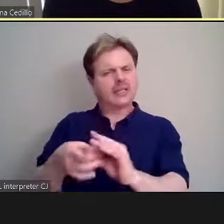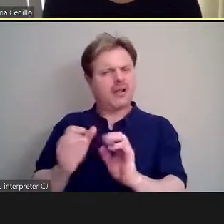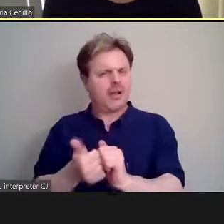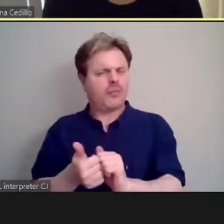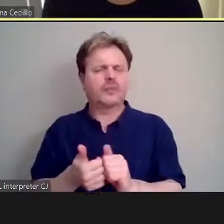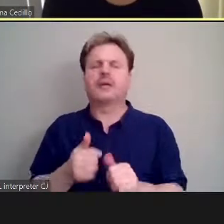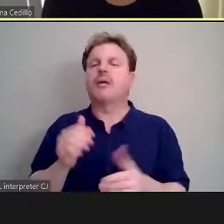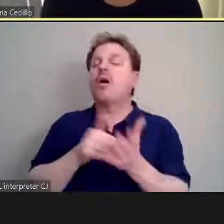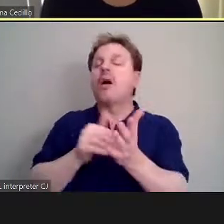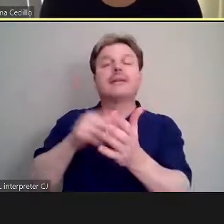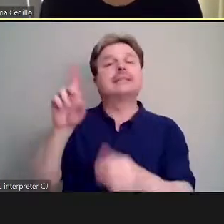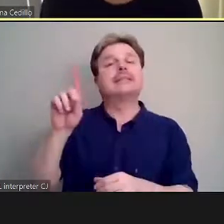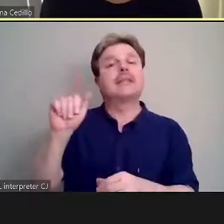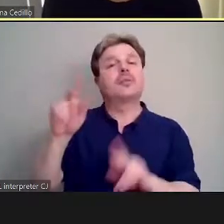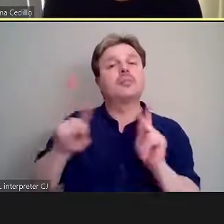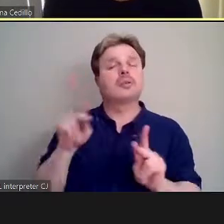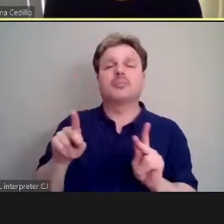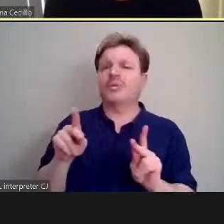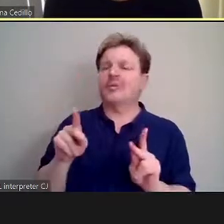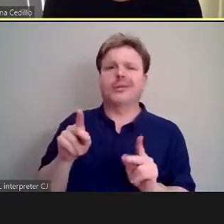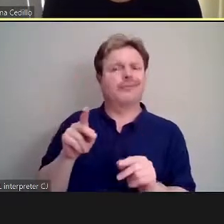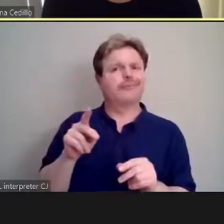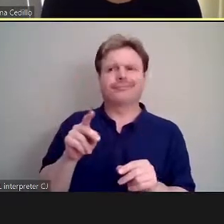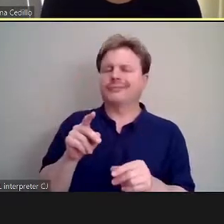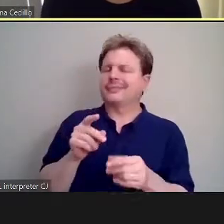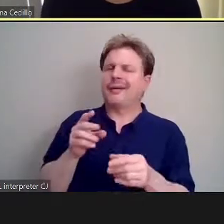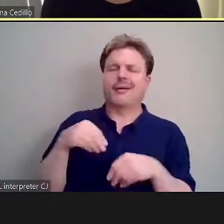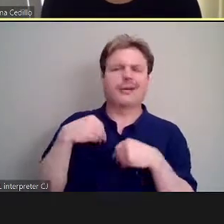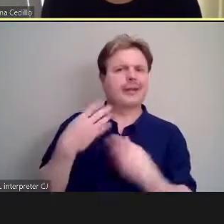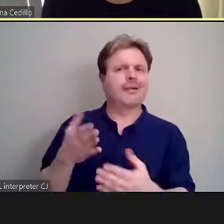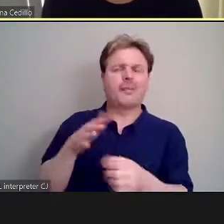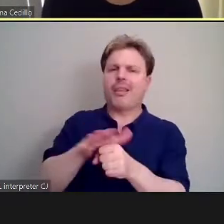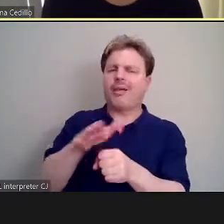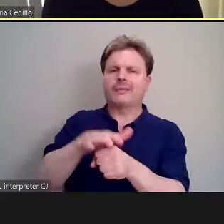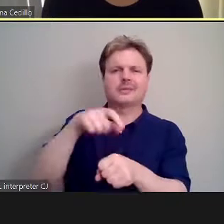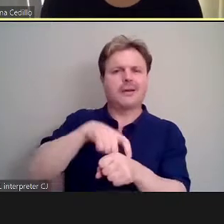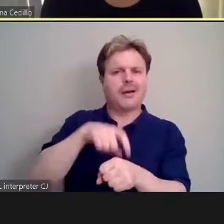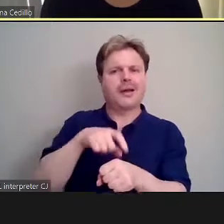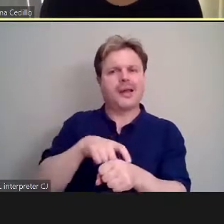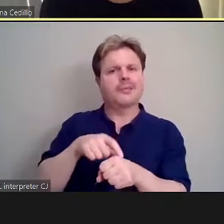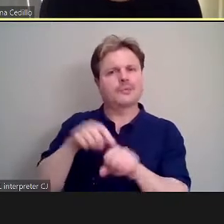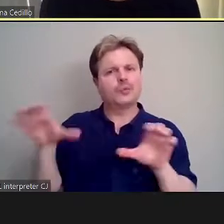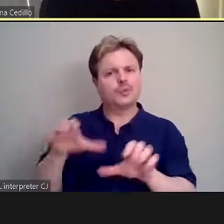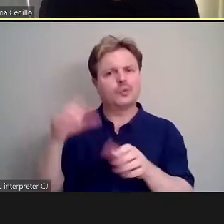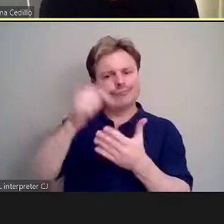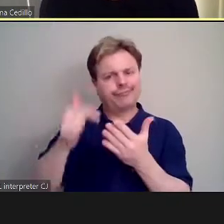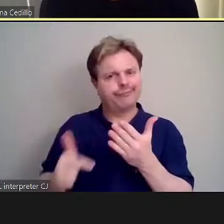not given enough time to do the things that they want to do